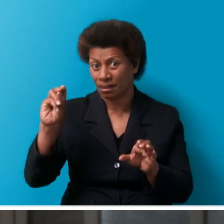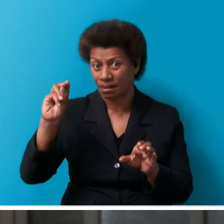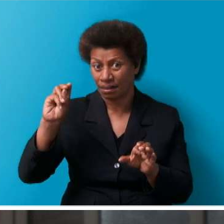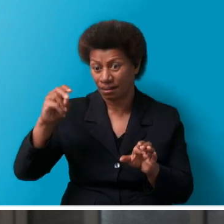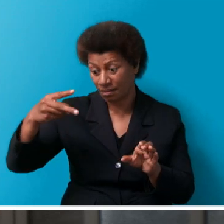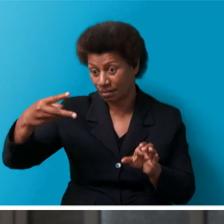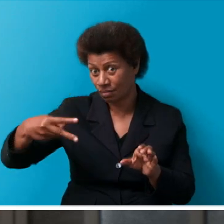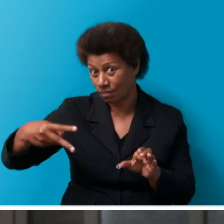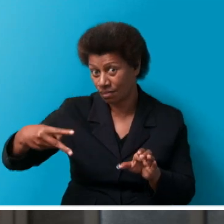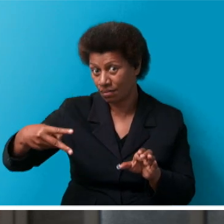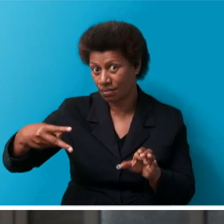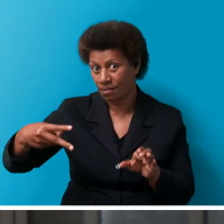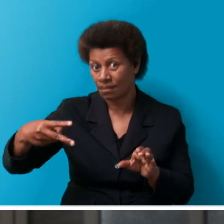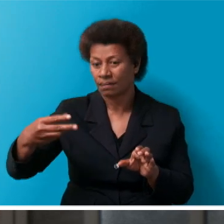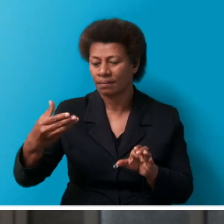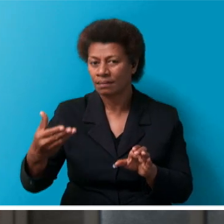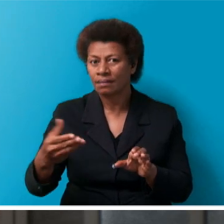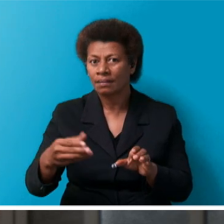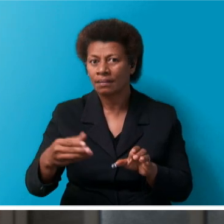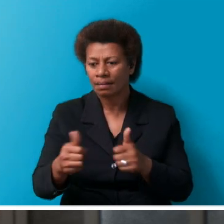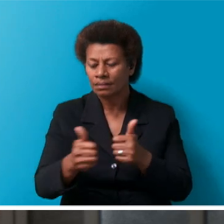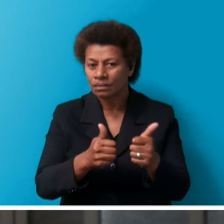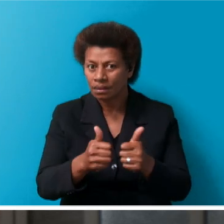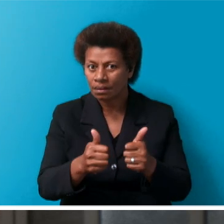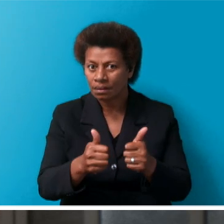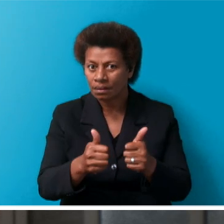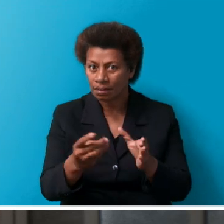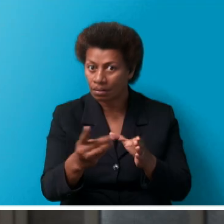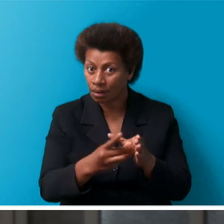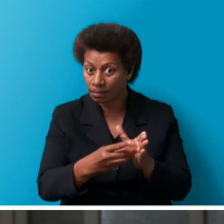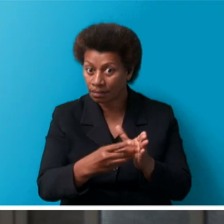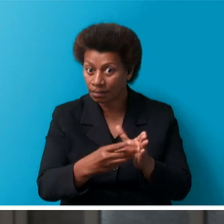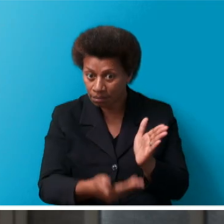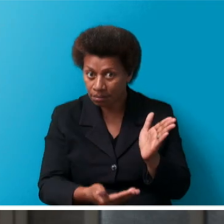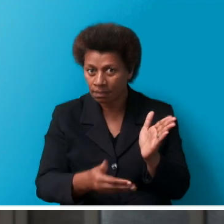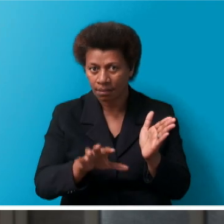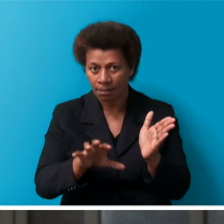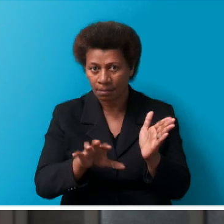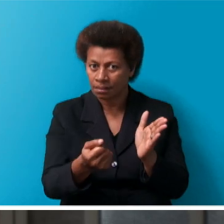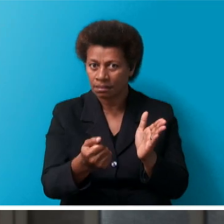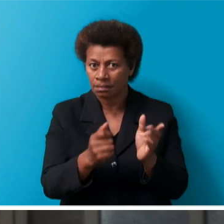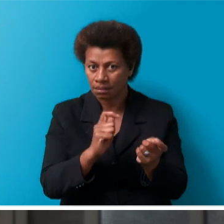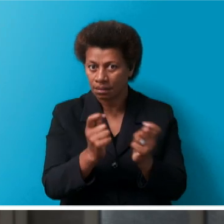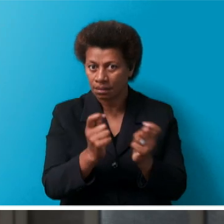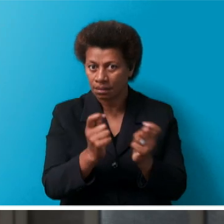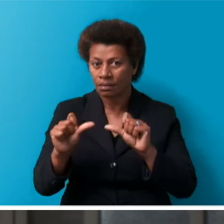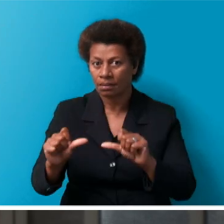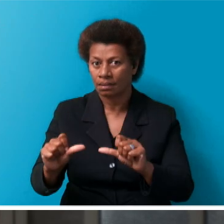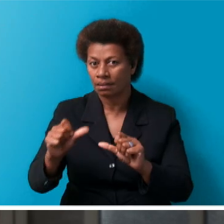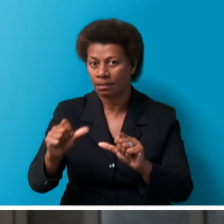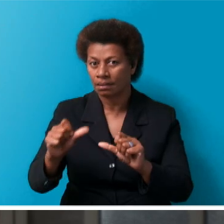2012, which is more of an administrative document and needs to incorporate intervention mechanisms to protect the rights of the older